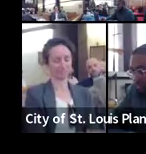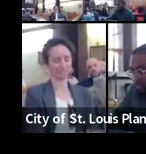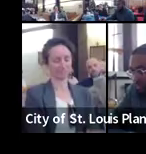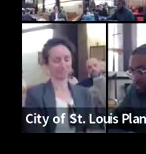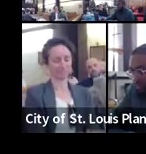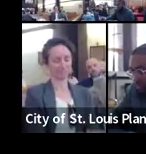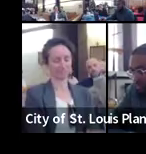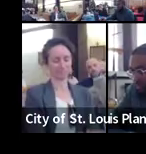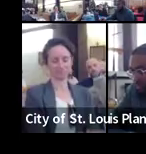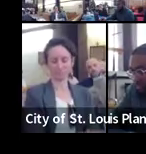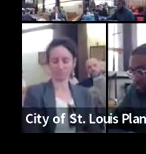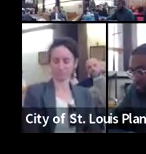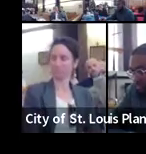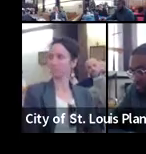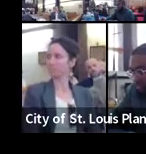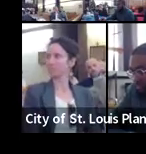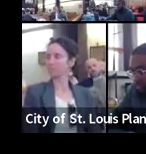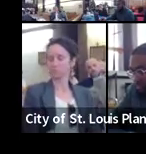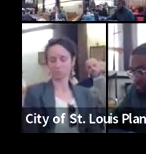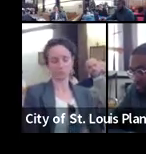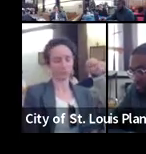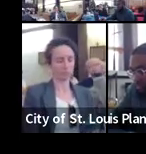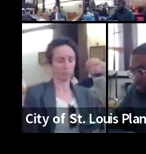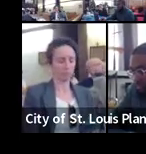various neighborhoods. As a neighborhood plan,